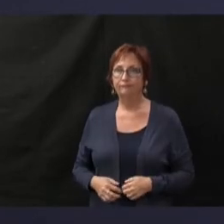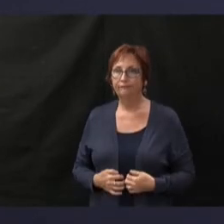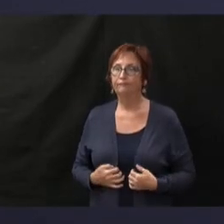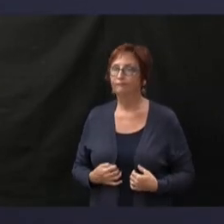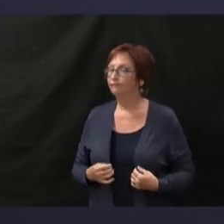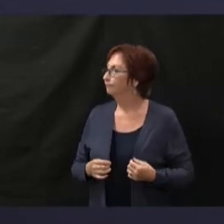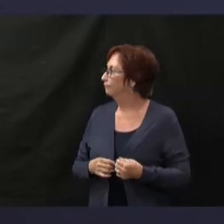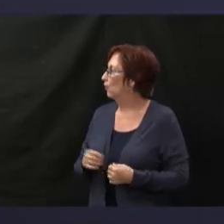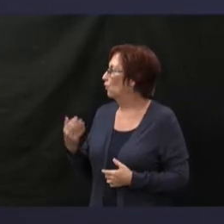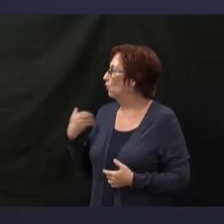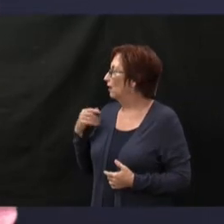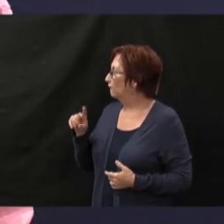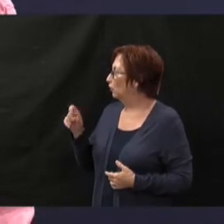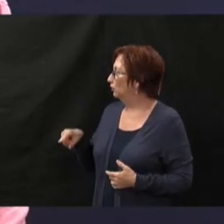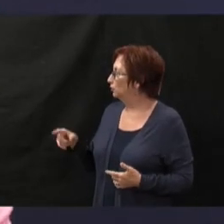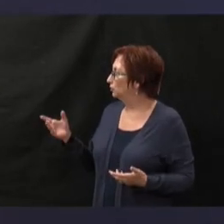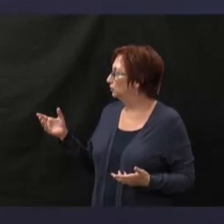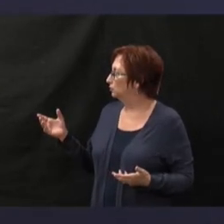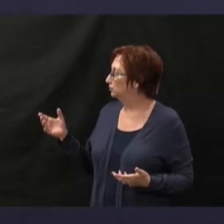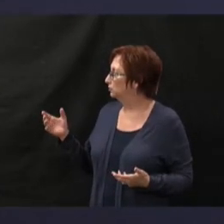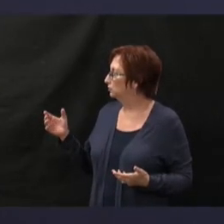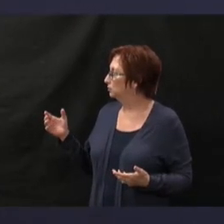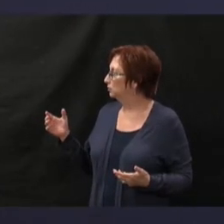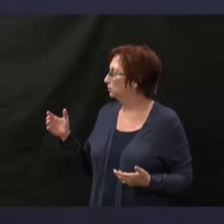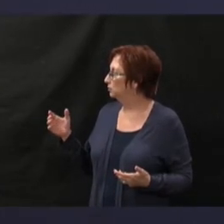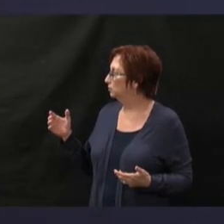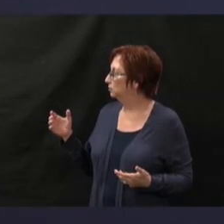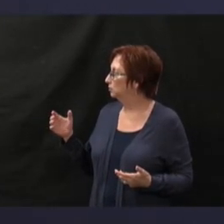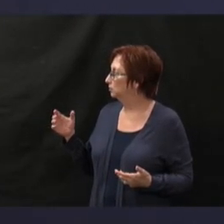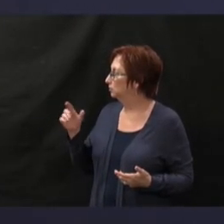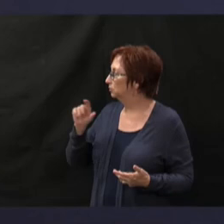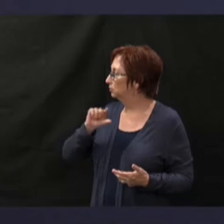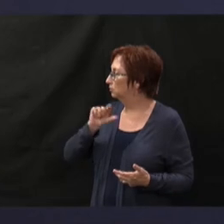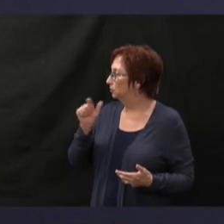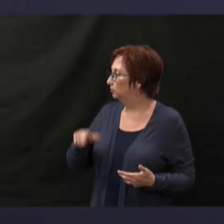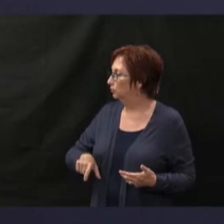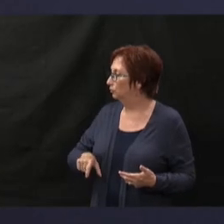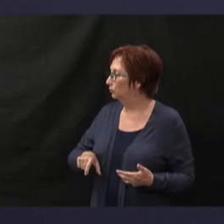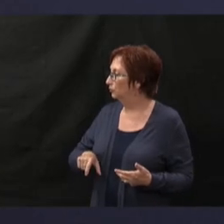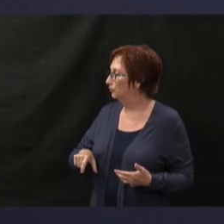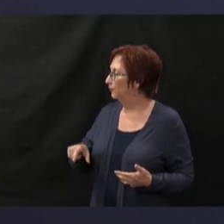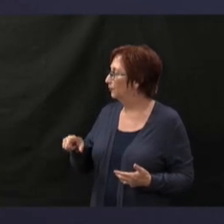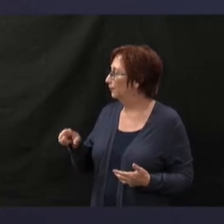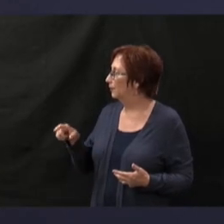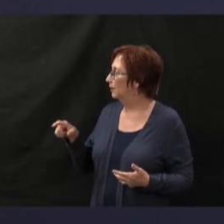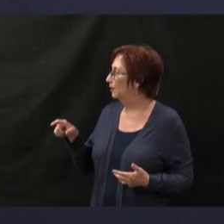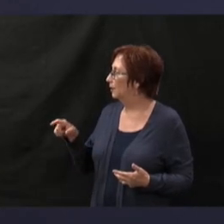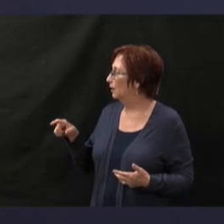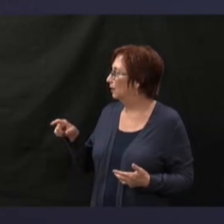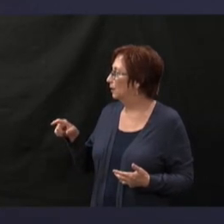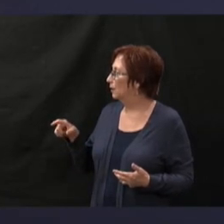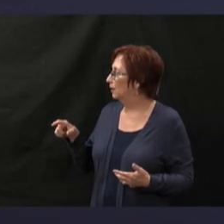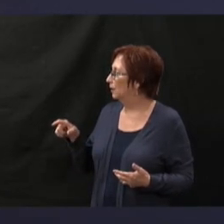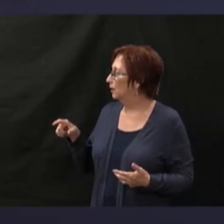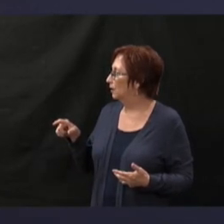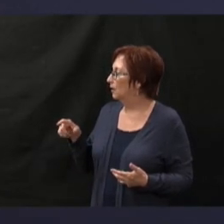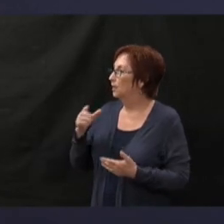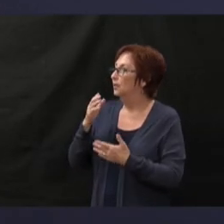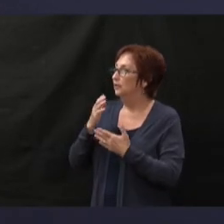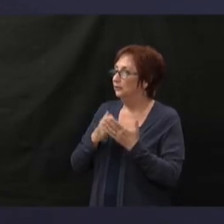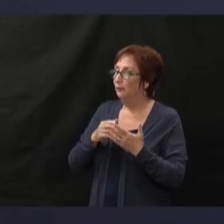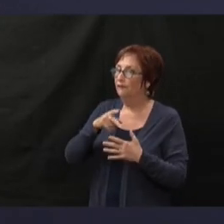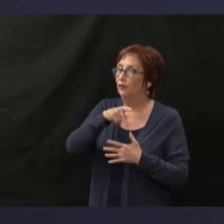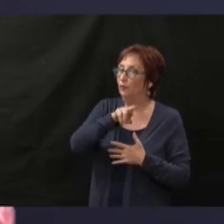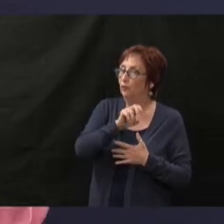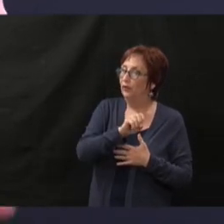There's a question. Okay. Somebody asked, are these in the scope of sequence? And some of the prefixes and suffixes you mentioned are